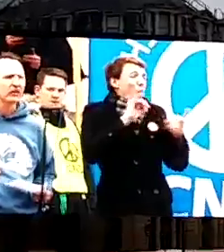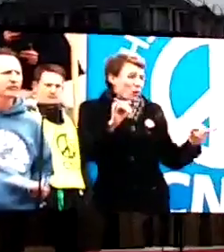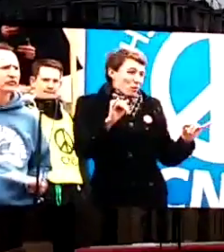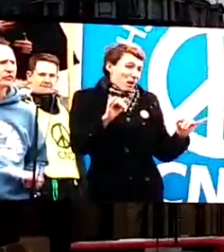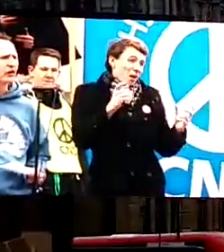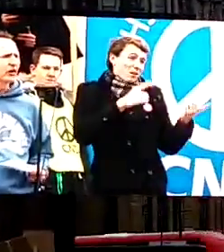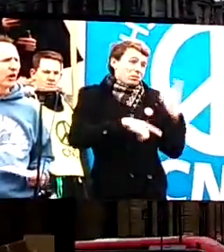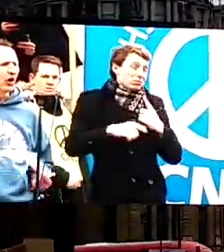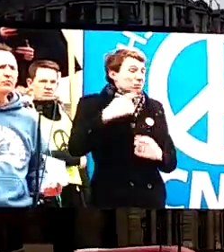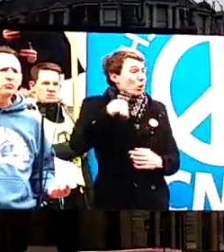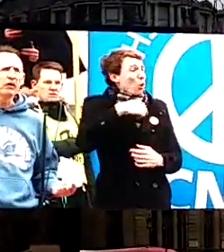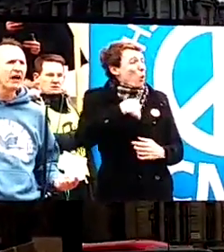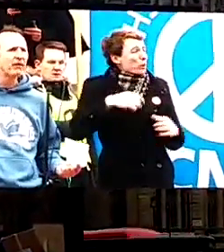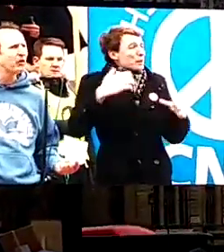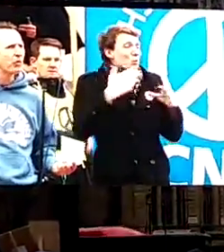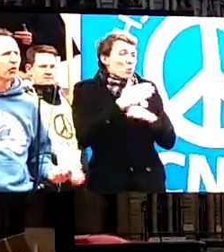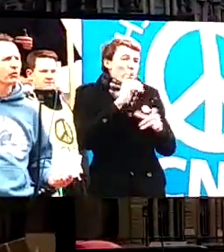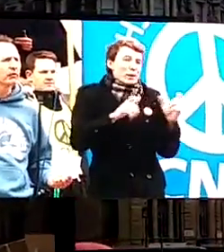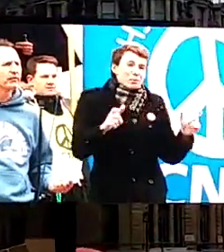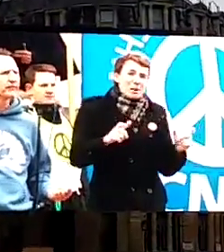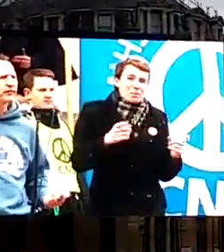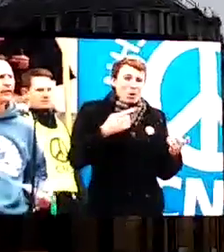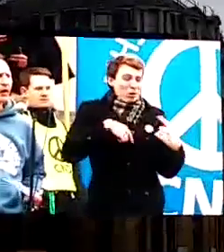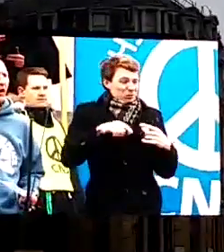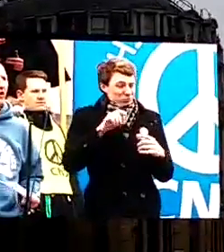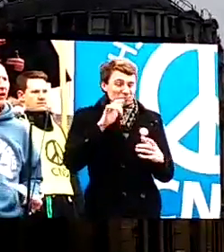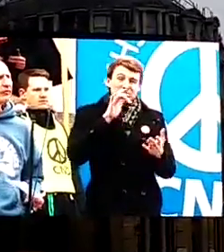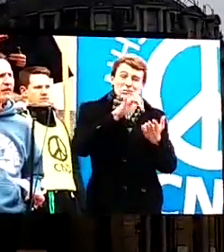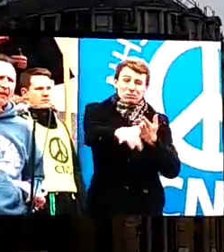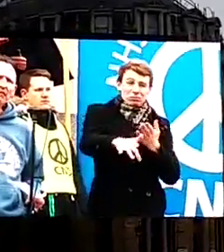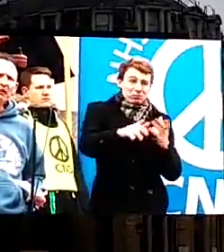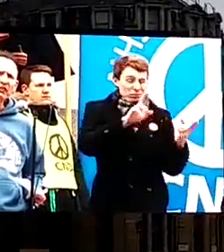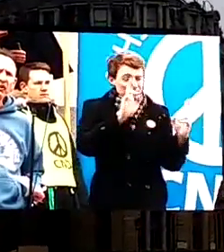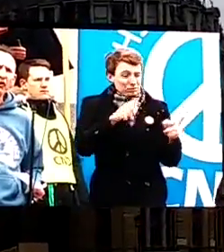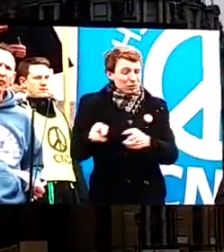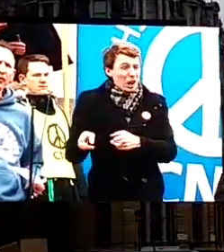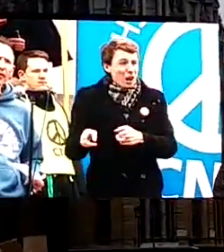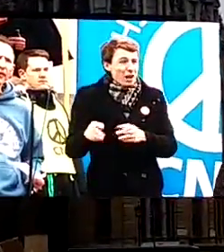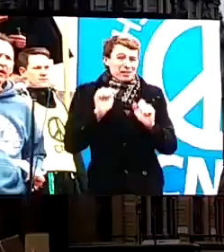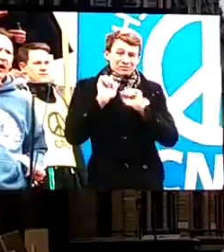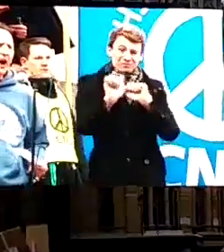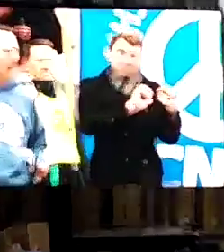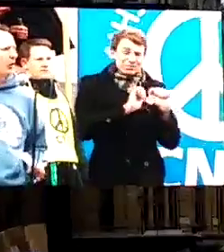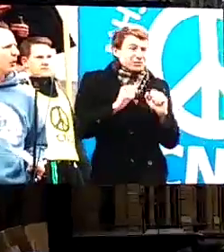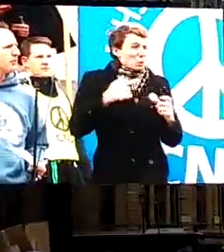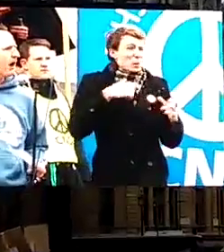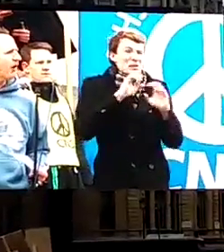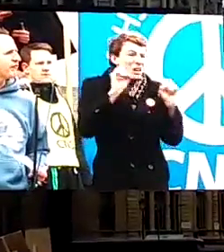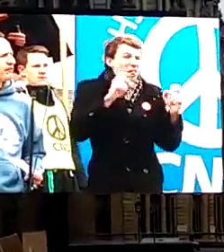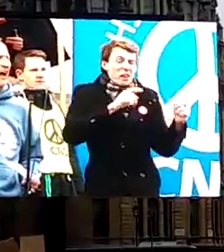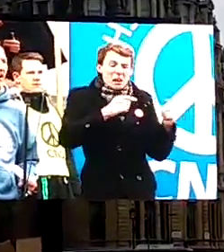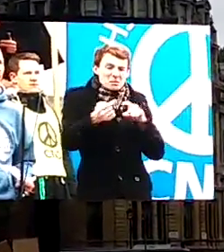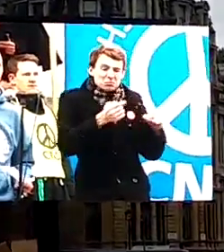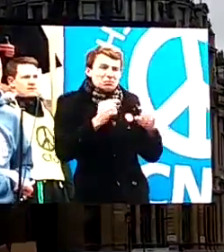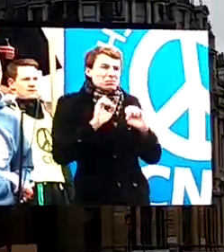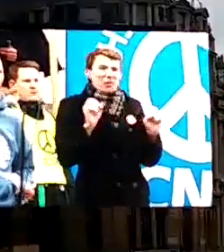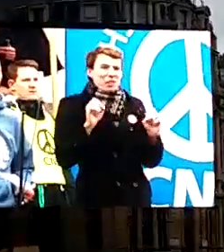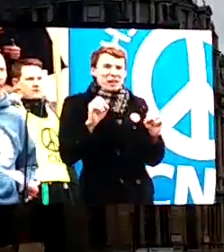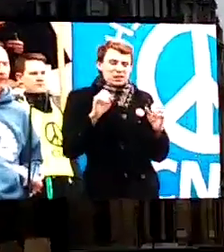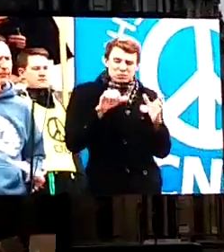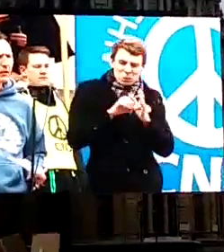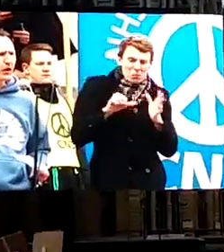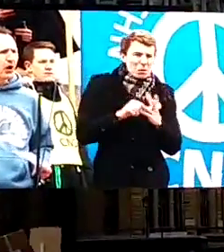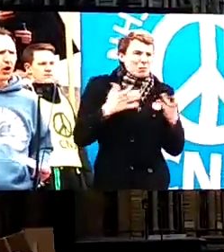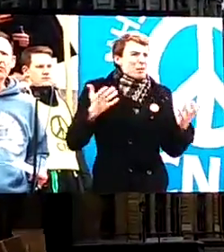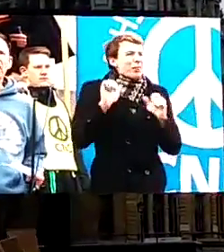like ourselves, whom we have no quarrel with, who love their families too, and all on behalf of a handful of